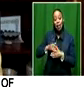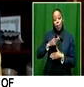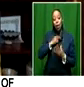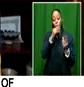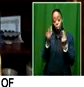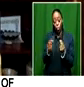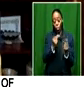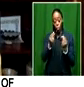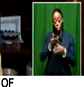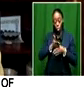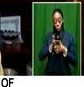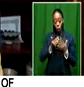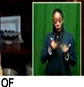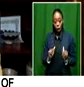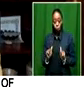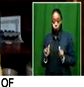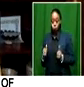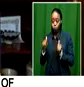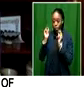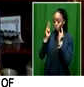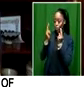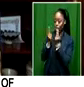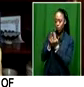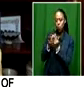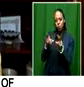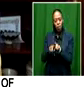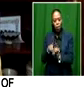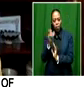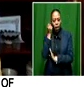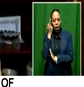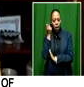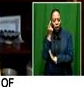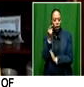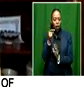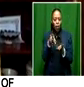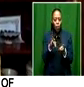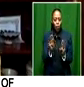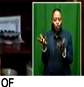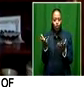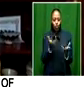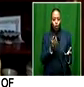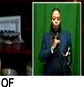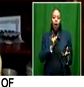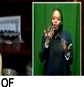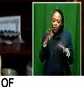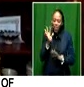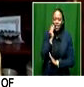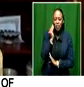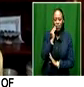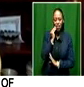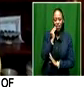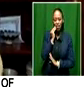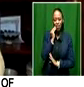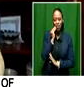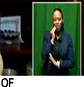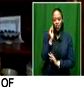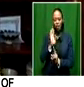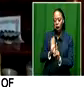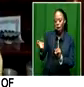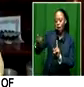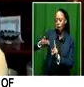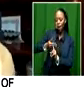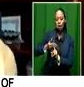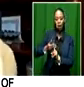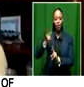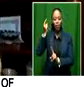do what I do at university, and I understand teaching in the way that I do, is because I taught. So you cannot short-circuit the learning